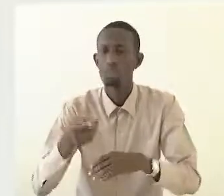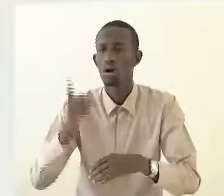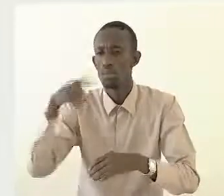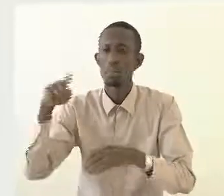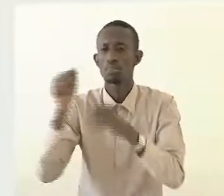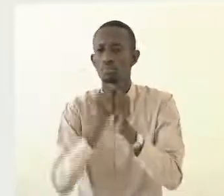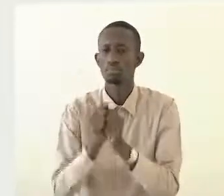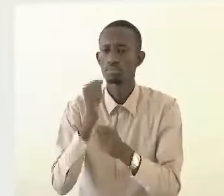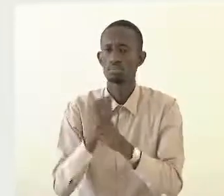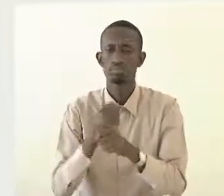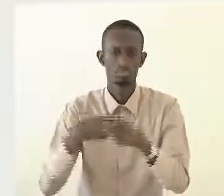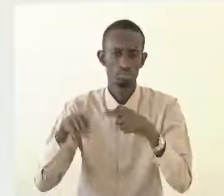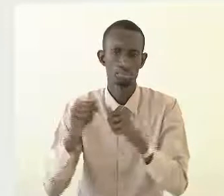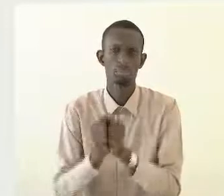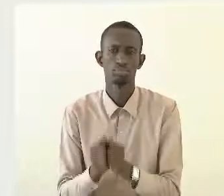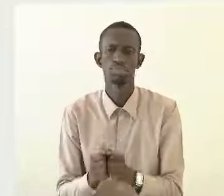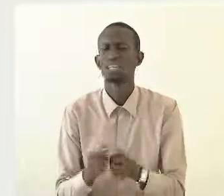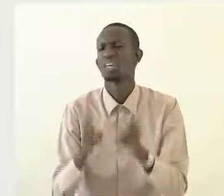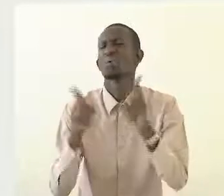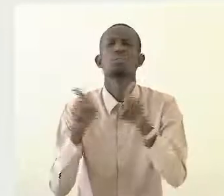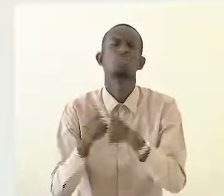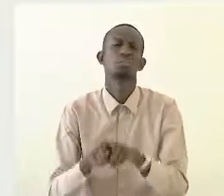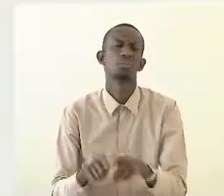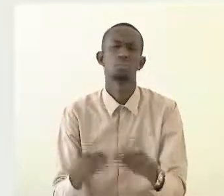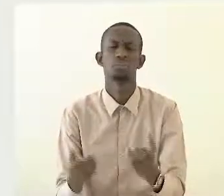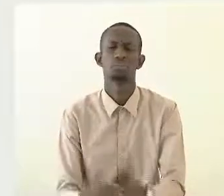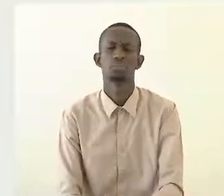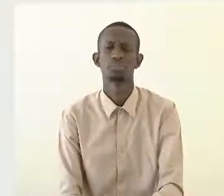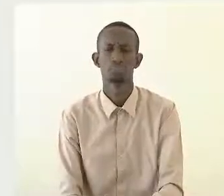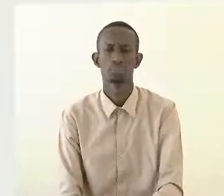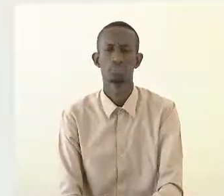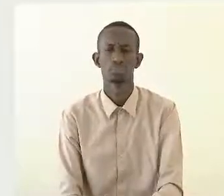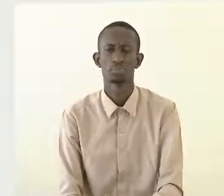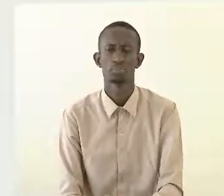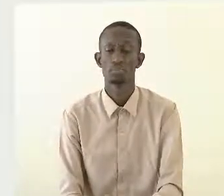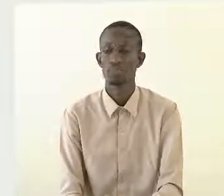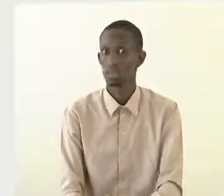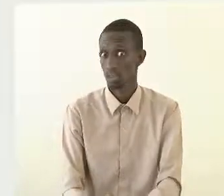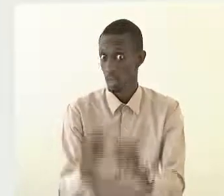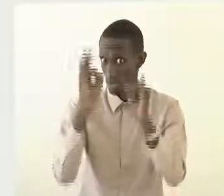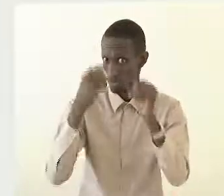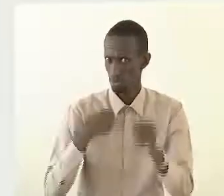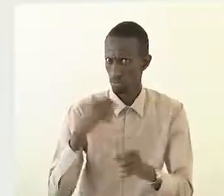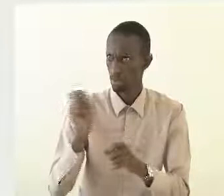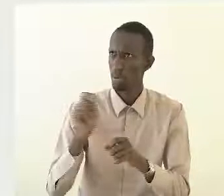method is the same, well expressed. Of course, when I'm preparing my chalkboard,